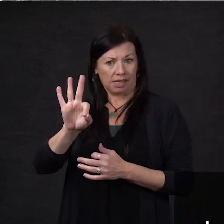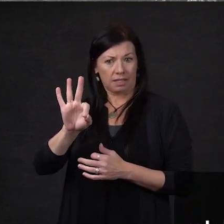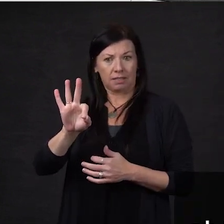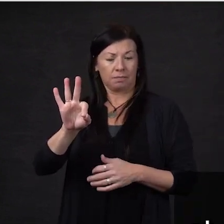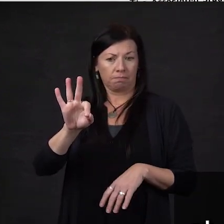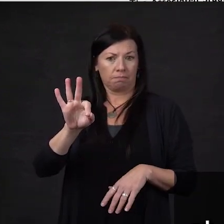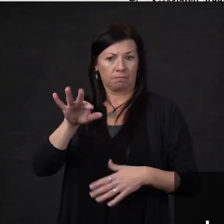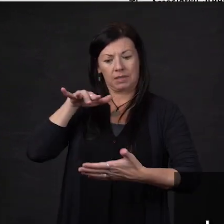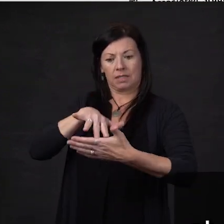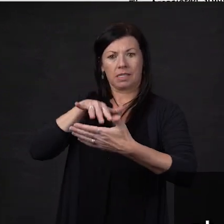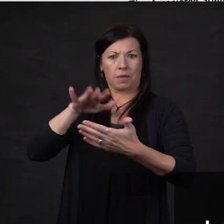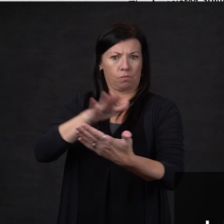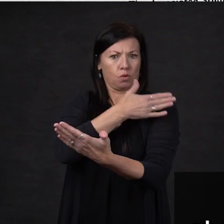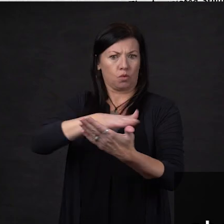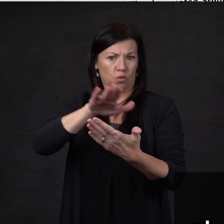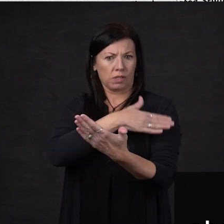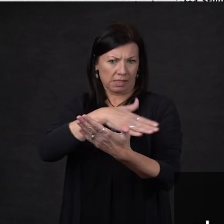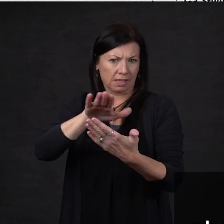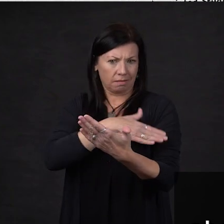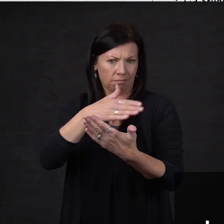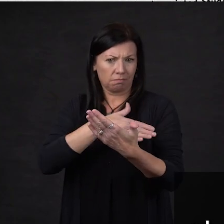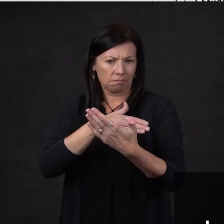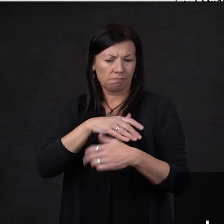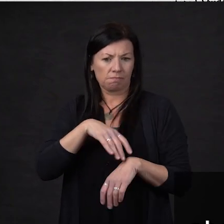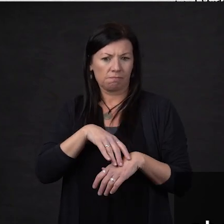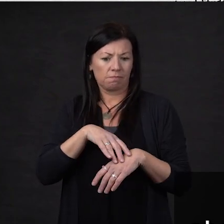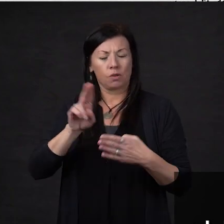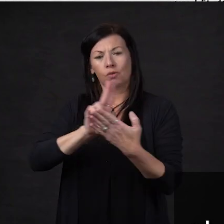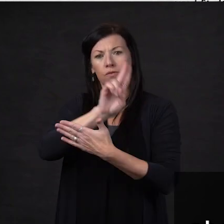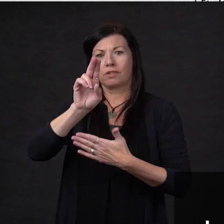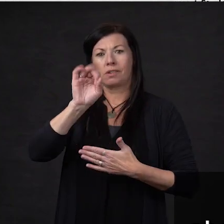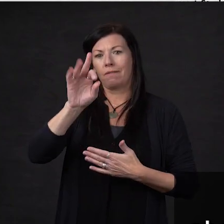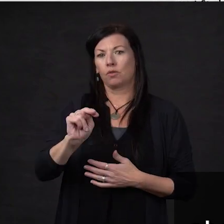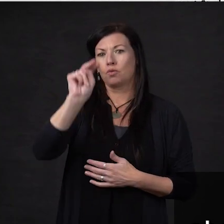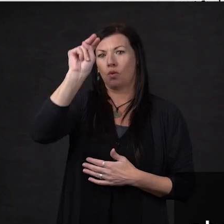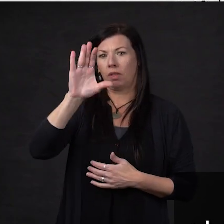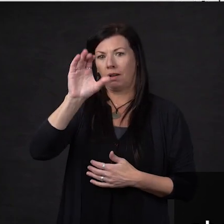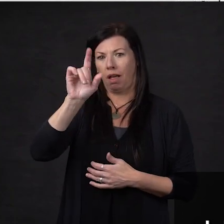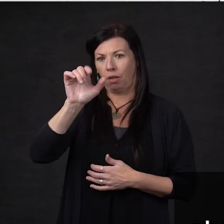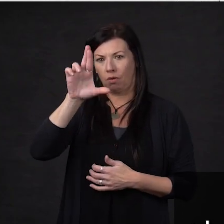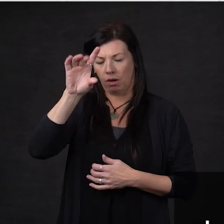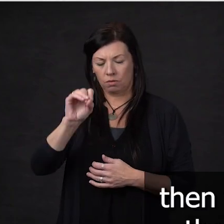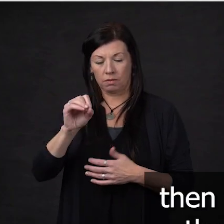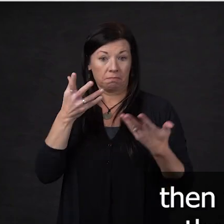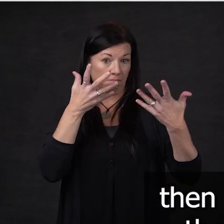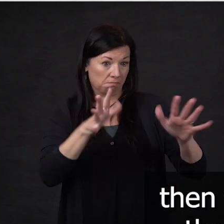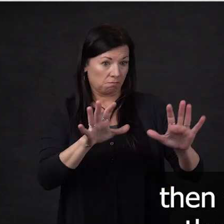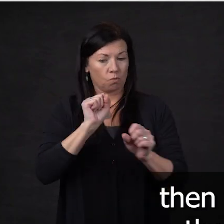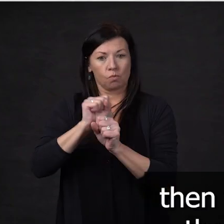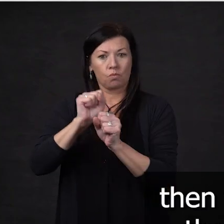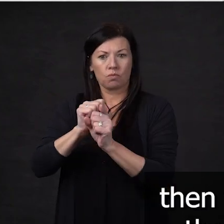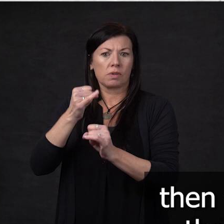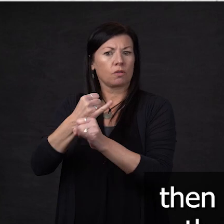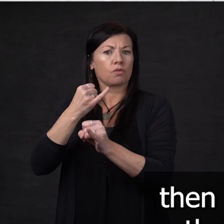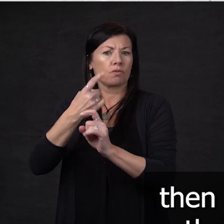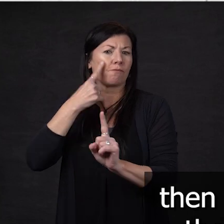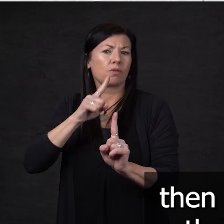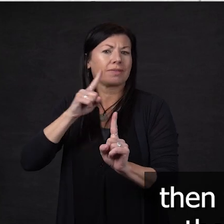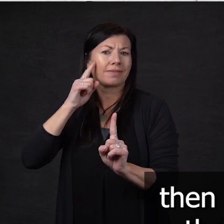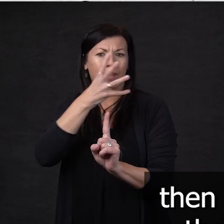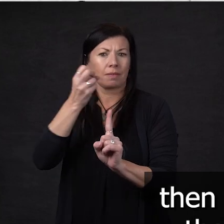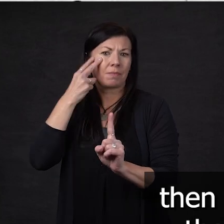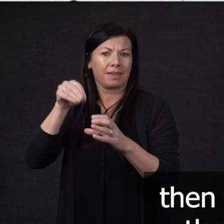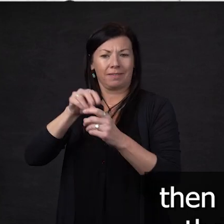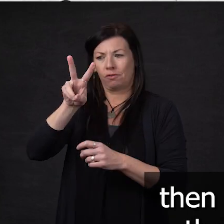and studied music at the University of Northern Colorado. UNC yearbook page with a photo of Billy. Then worked at the School for the Deaf